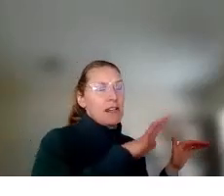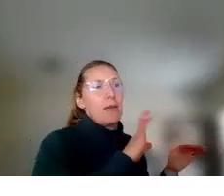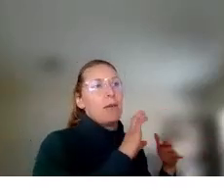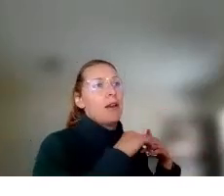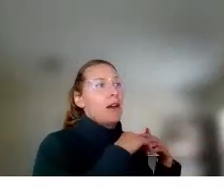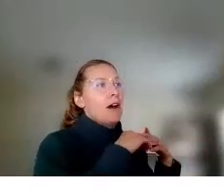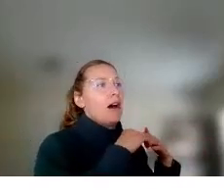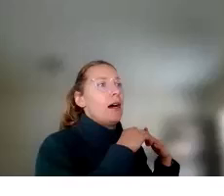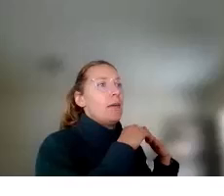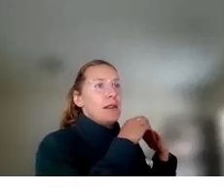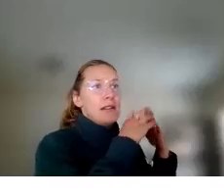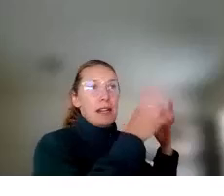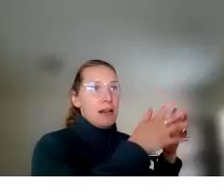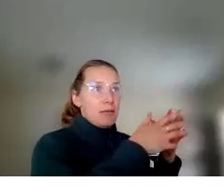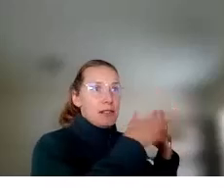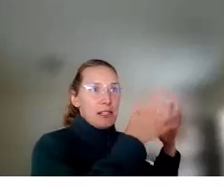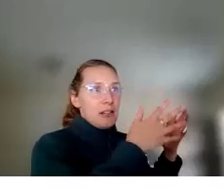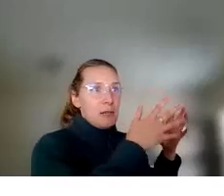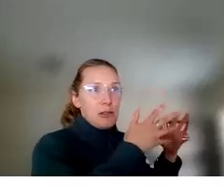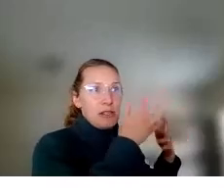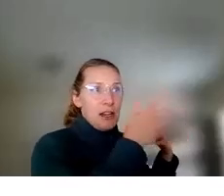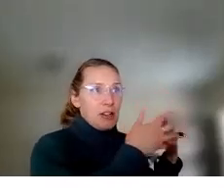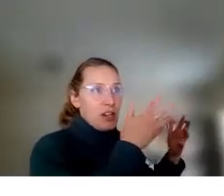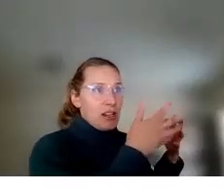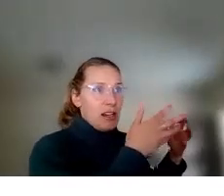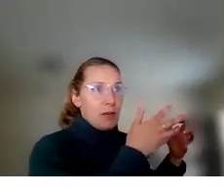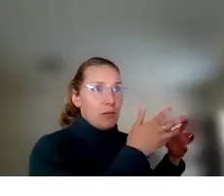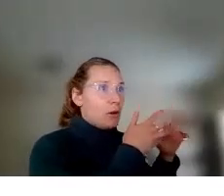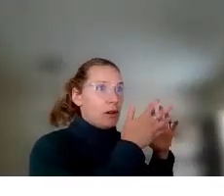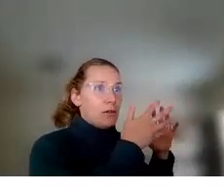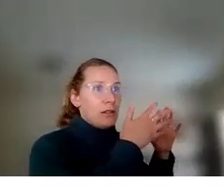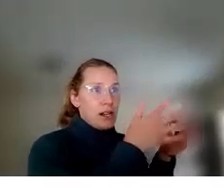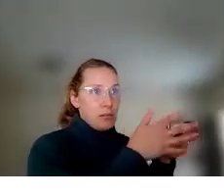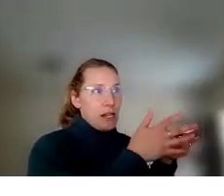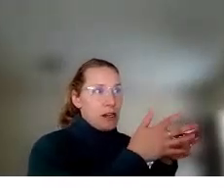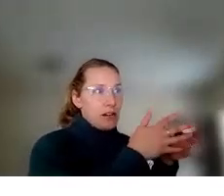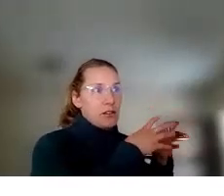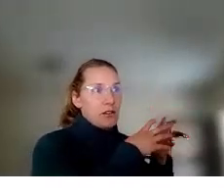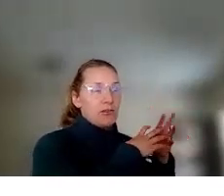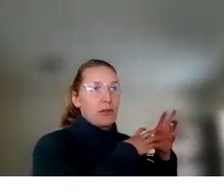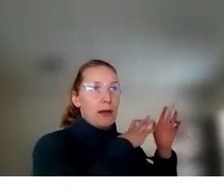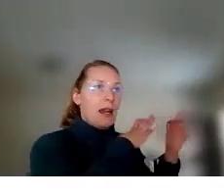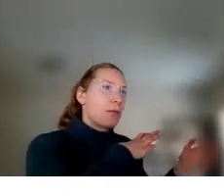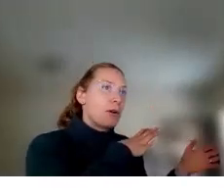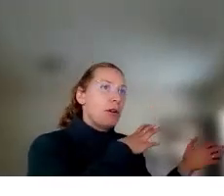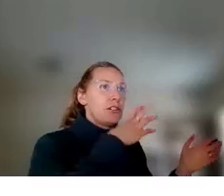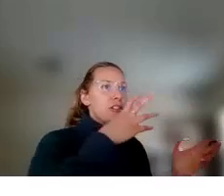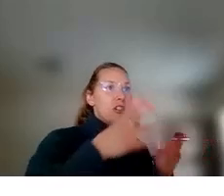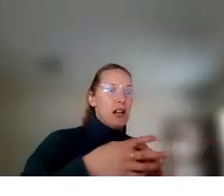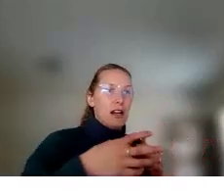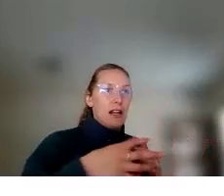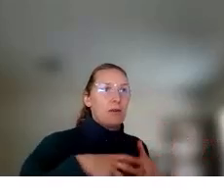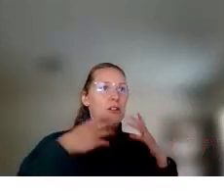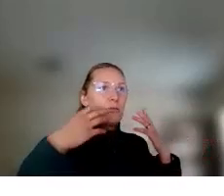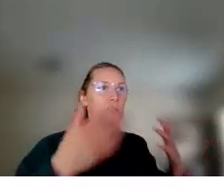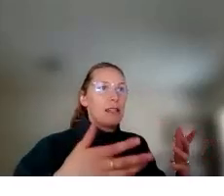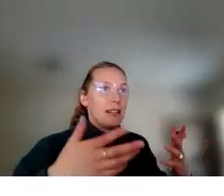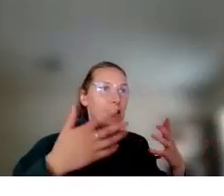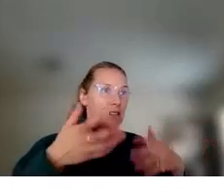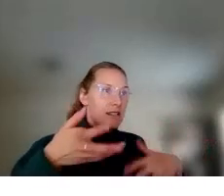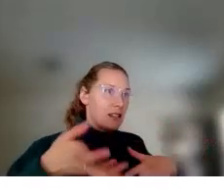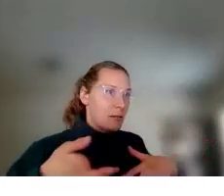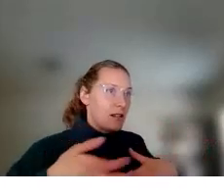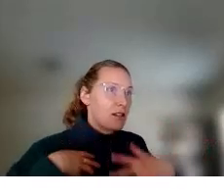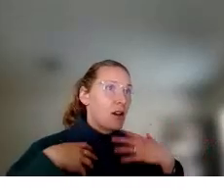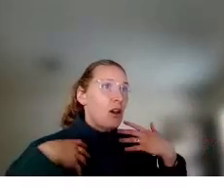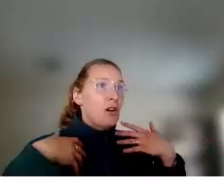our system, the CwCHN name will not appear. So from April to July, when you're